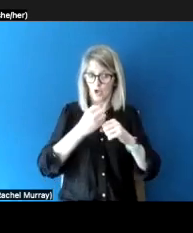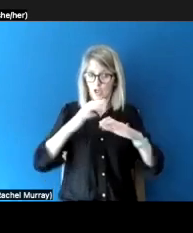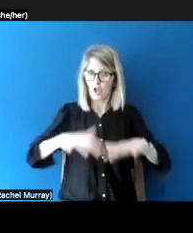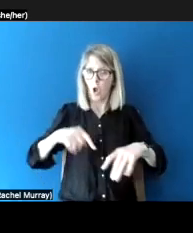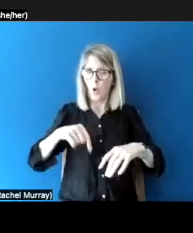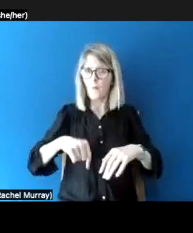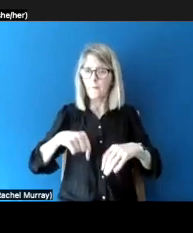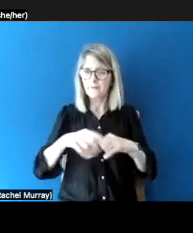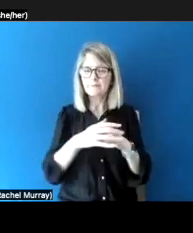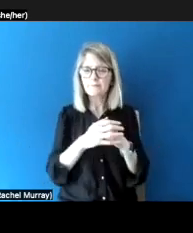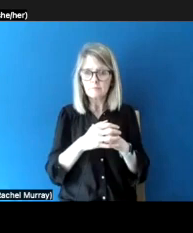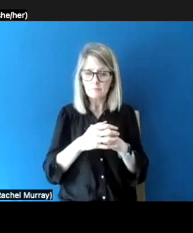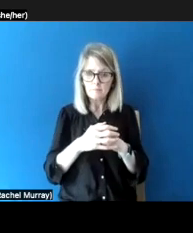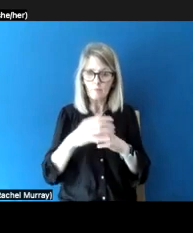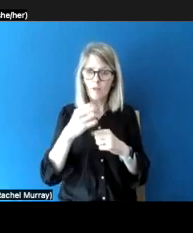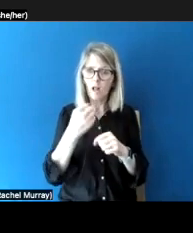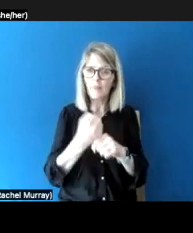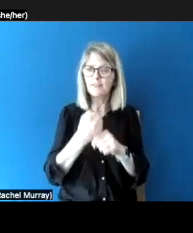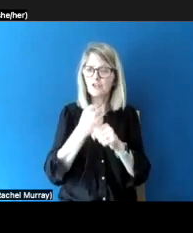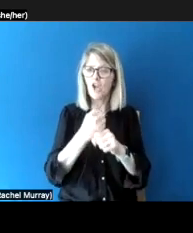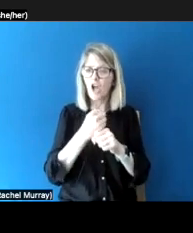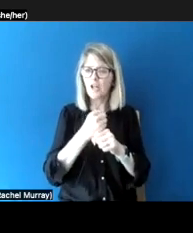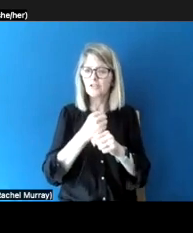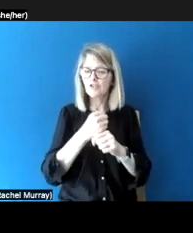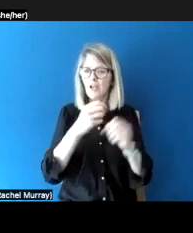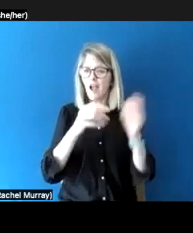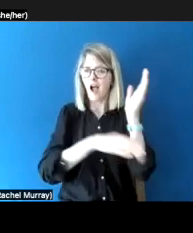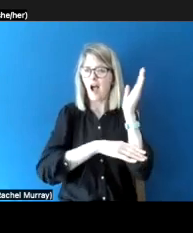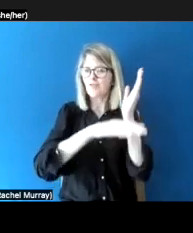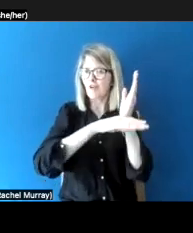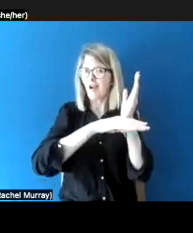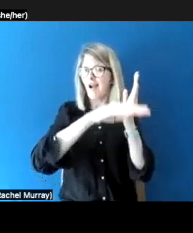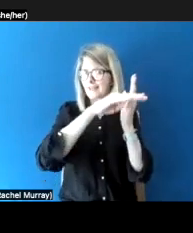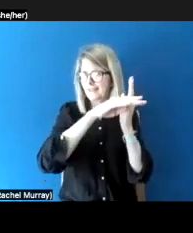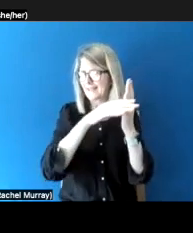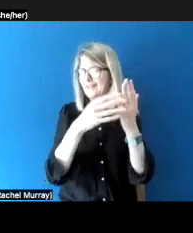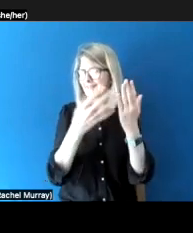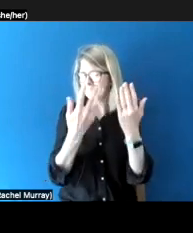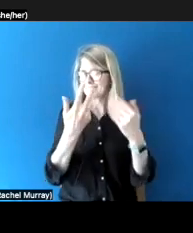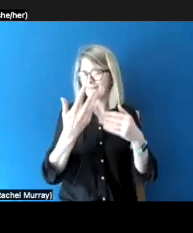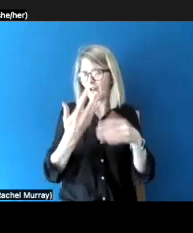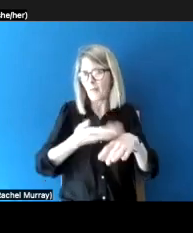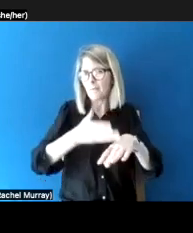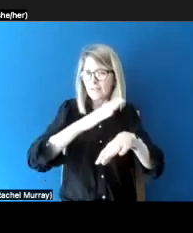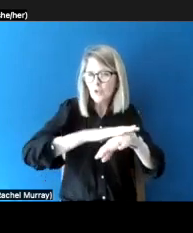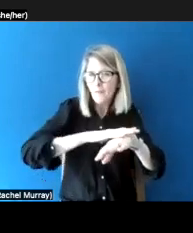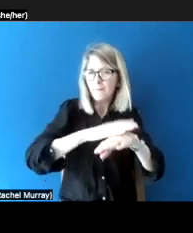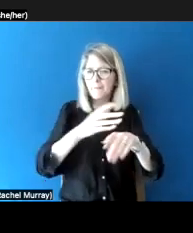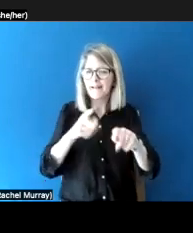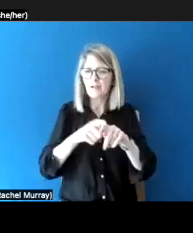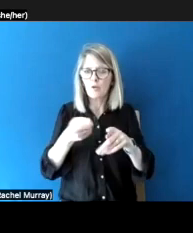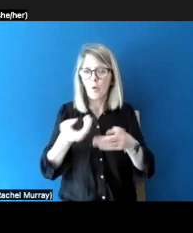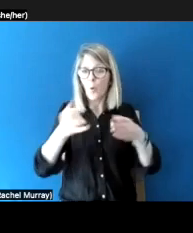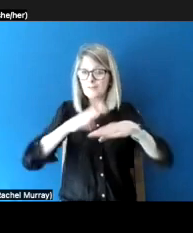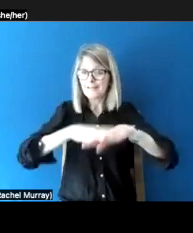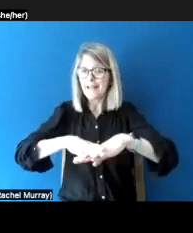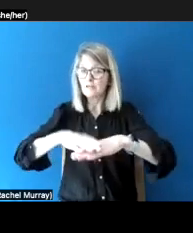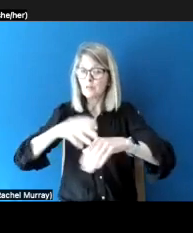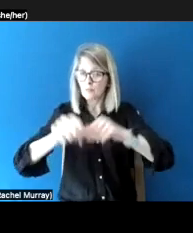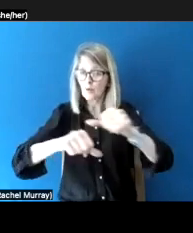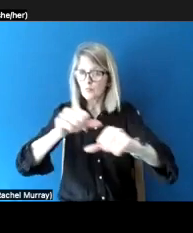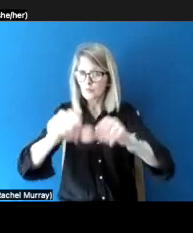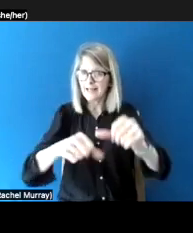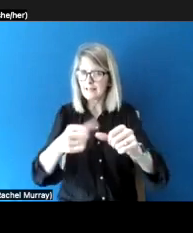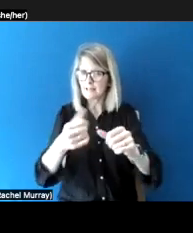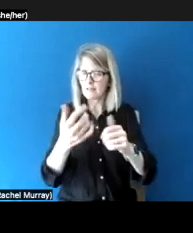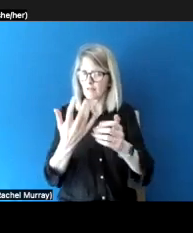hierarchy matters a lot, because bishops and the ordained process became a very critical mechanism